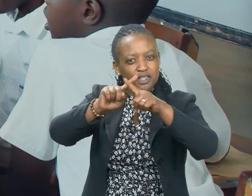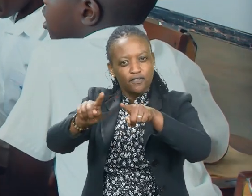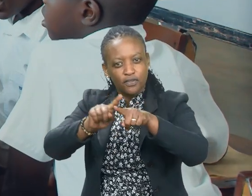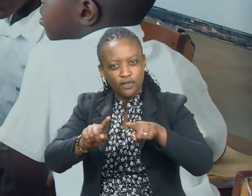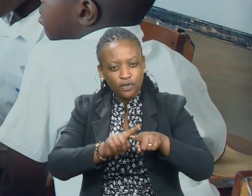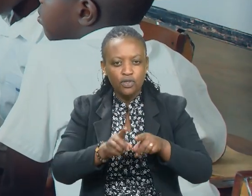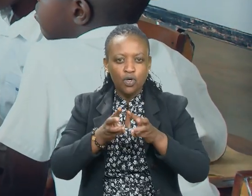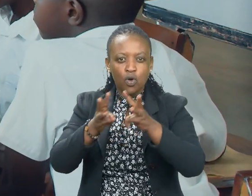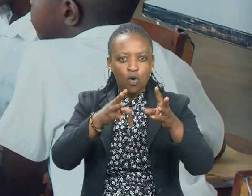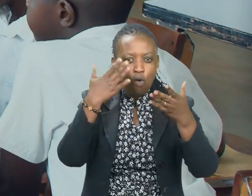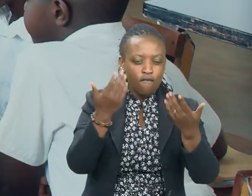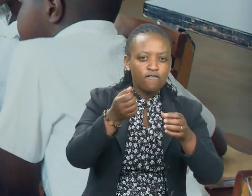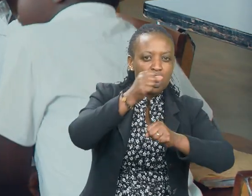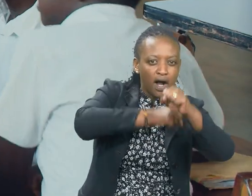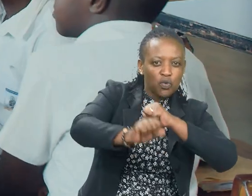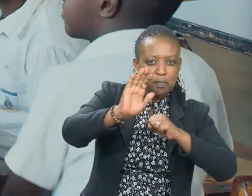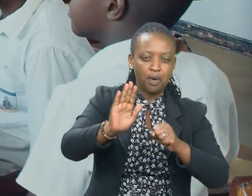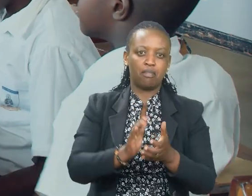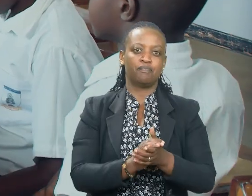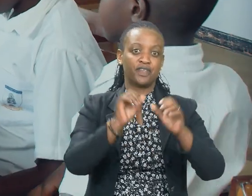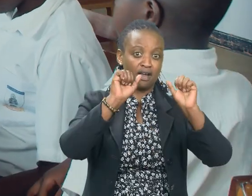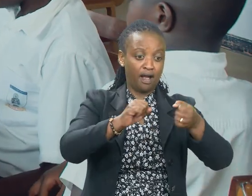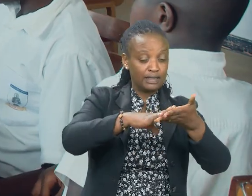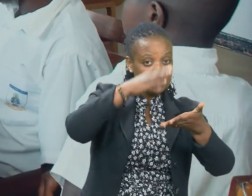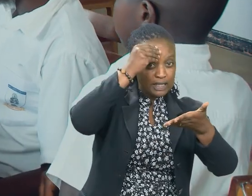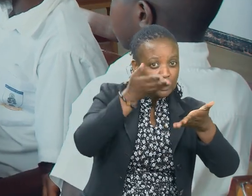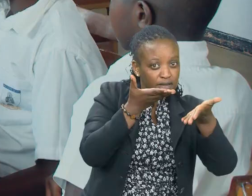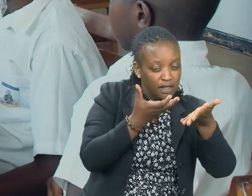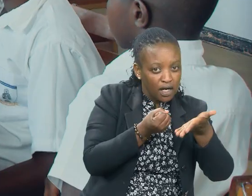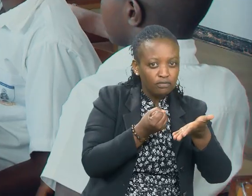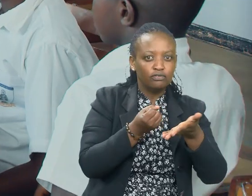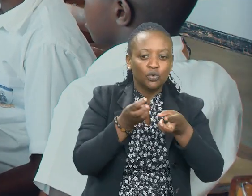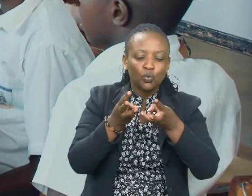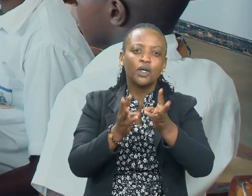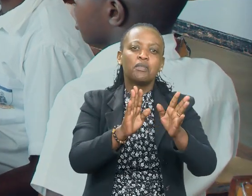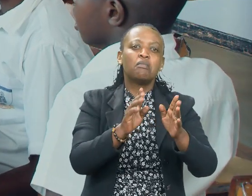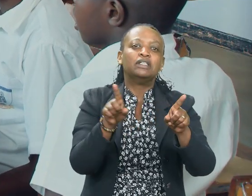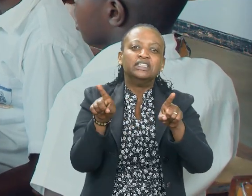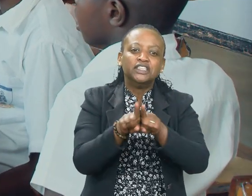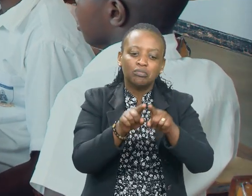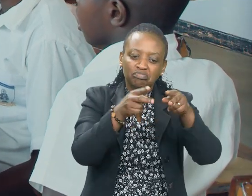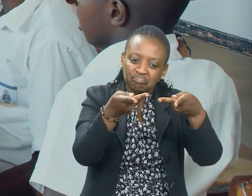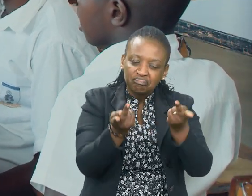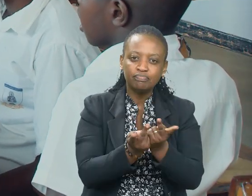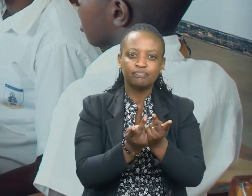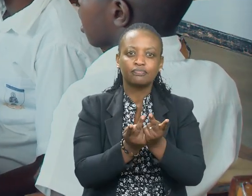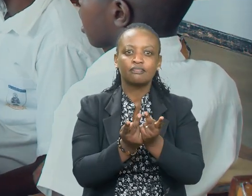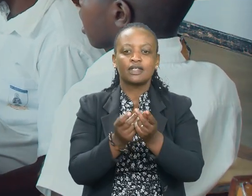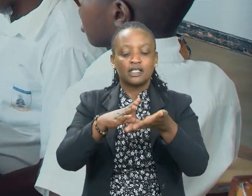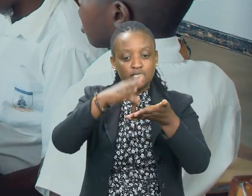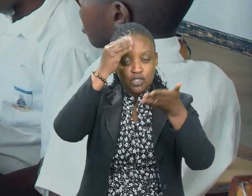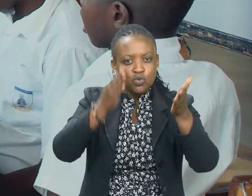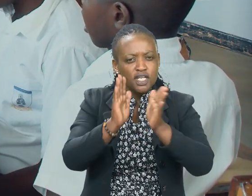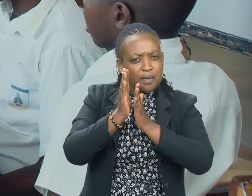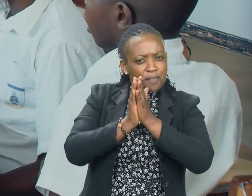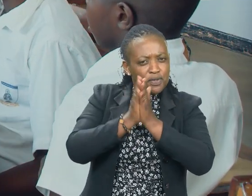learning takes place at the same pace and the students are motivated in the learning.